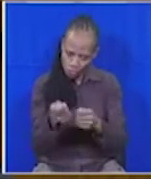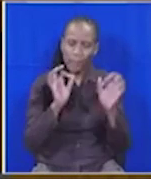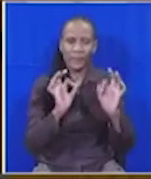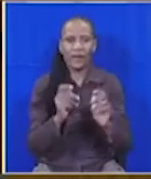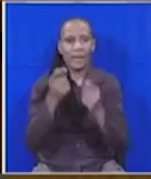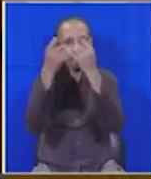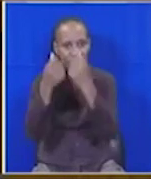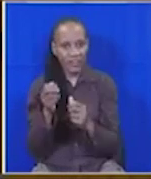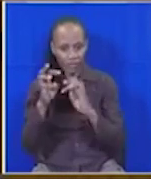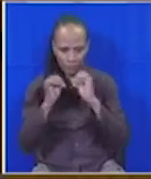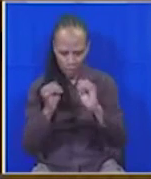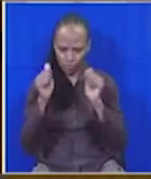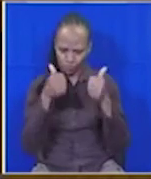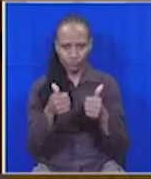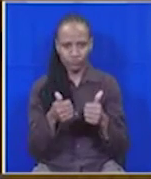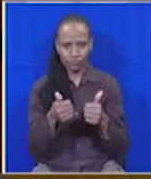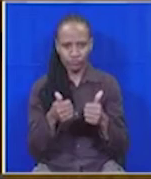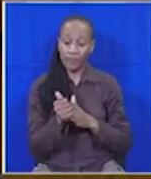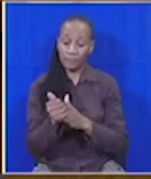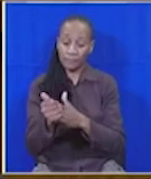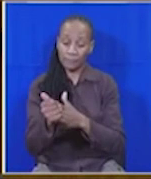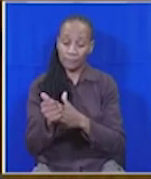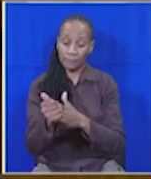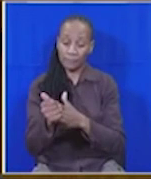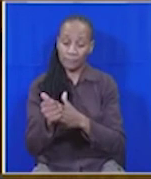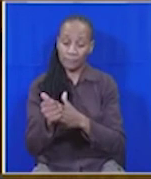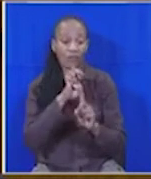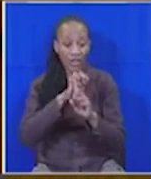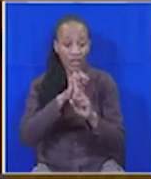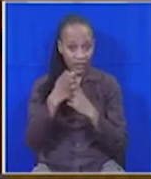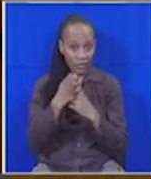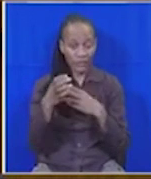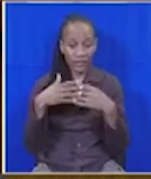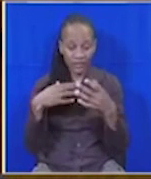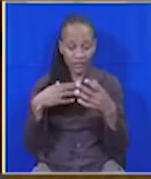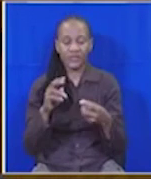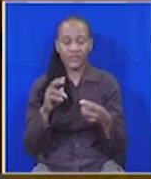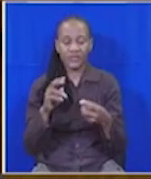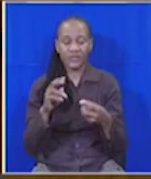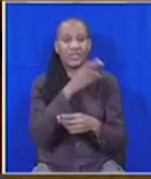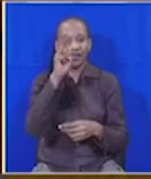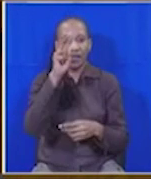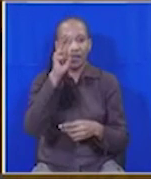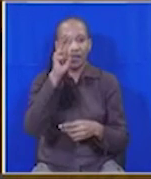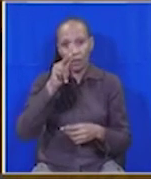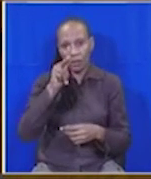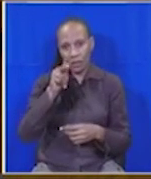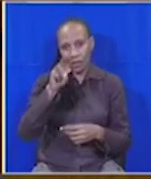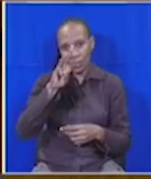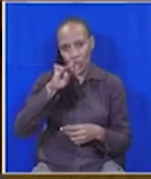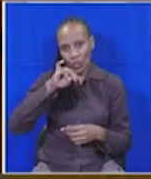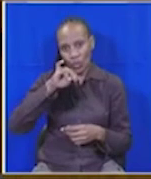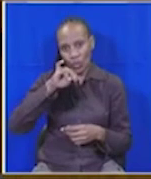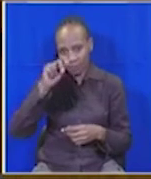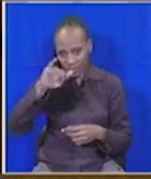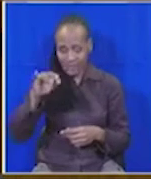management. Under the leadership of the Minister of Environmental Affairs, which Minister Nkwinti will address, great initiatives are in progress in